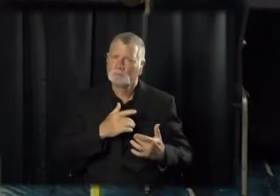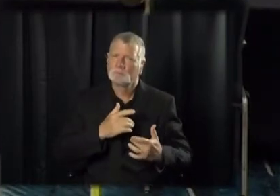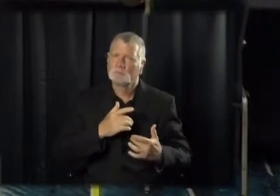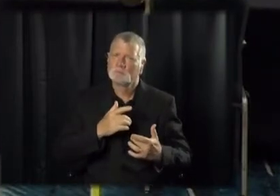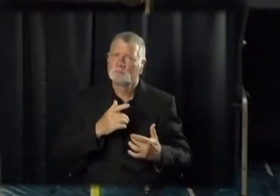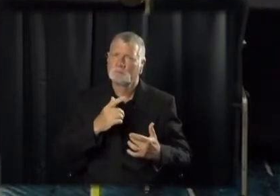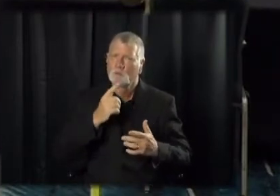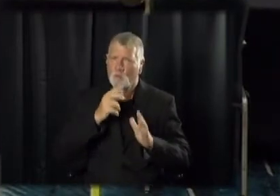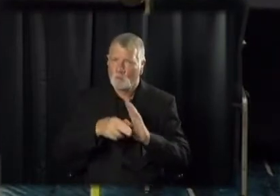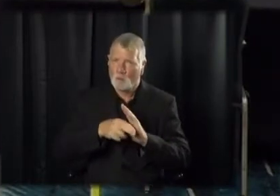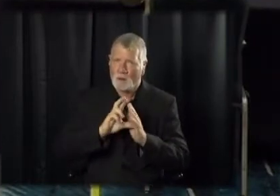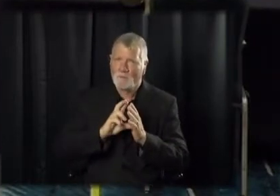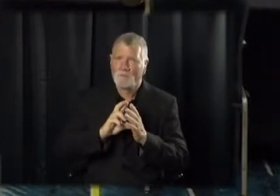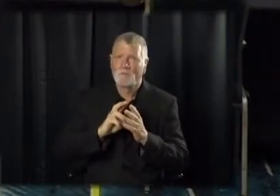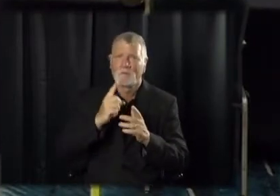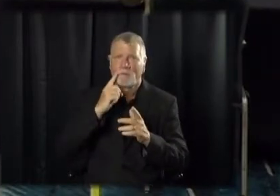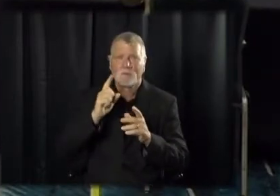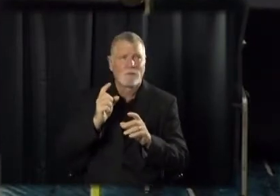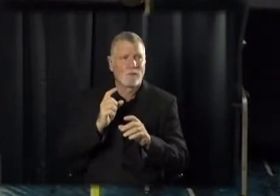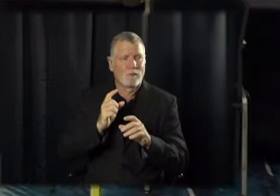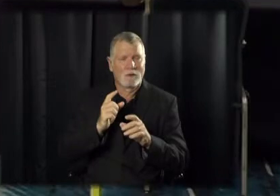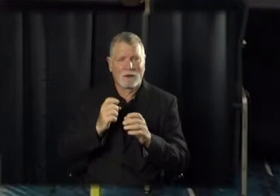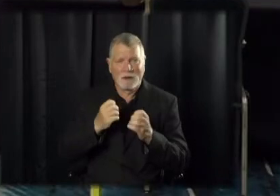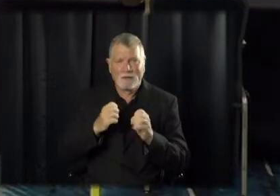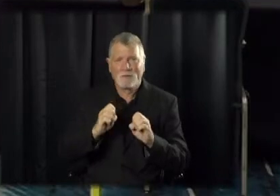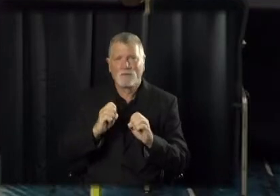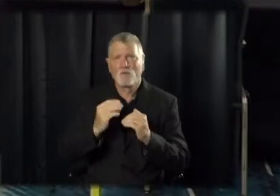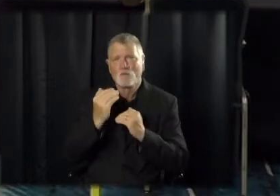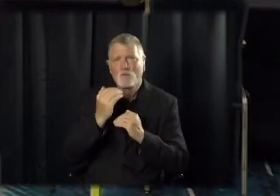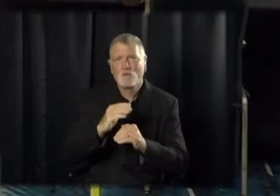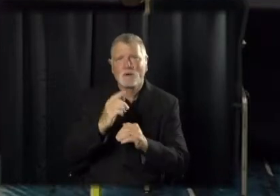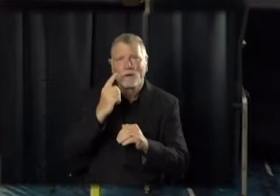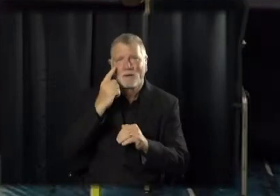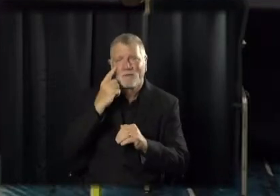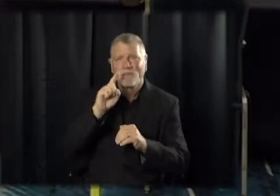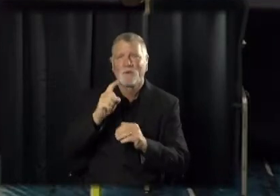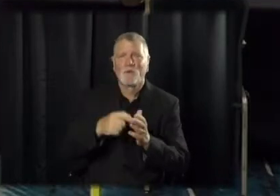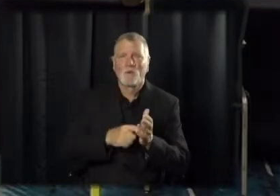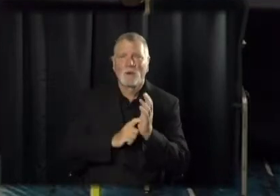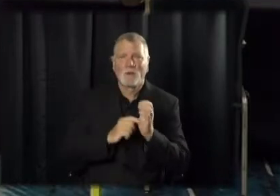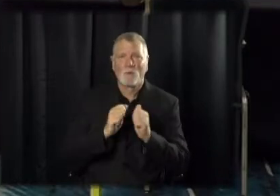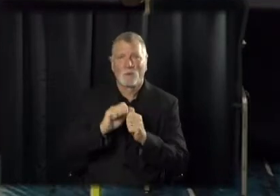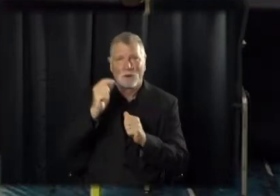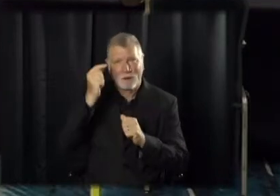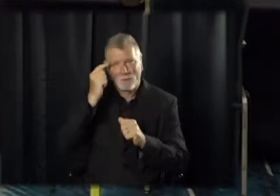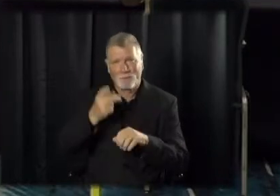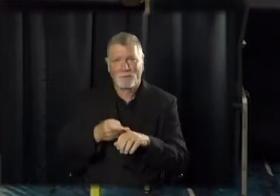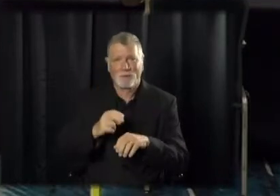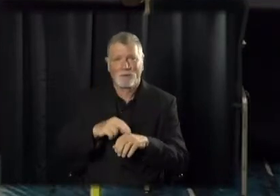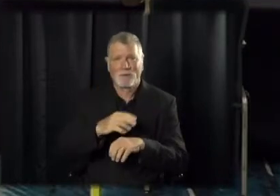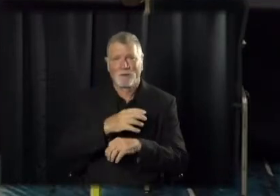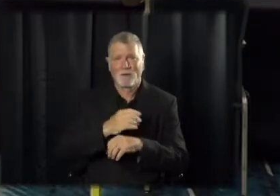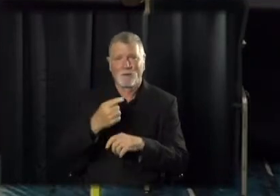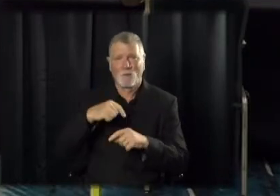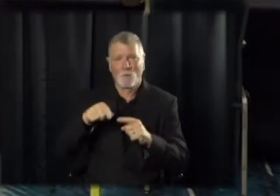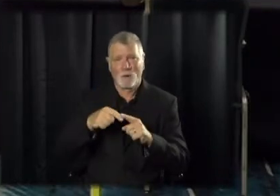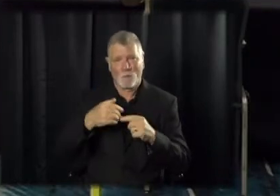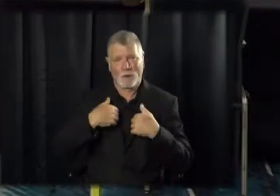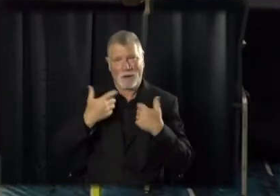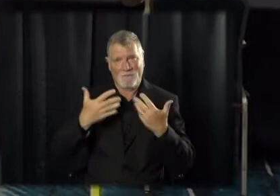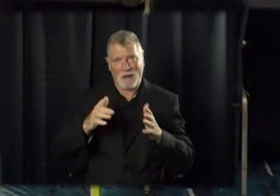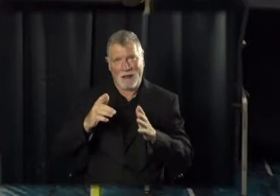said, reviewing the maintenance of effort restrictions, requirements, together with the government of Puerto Rico. And when we come to a